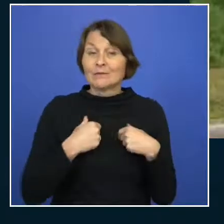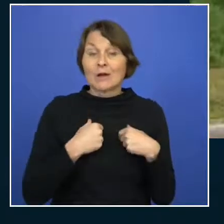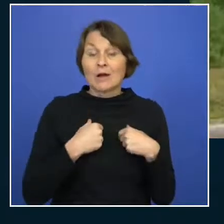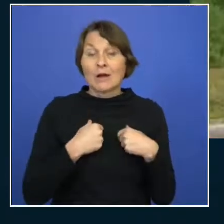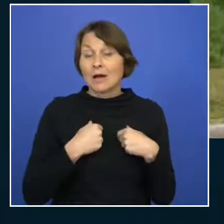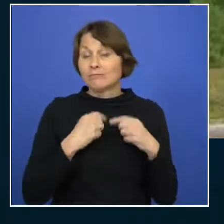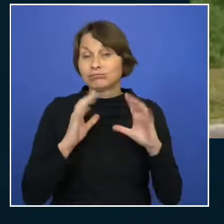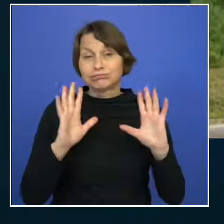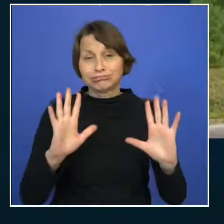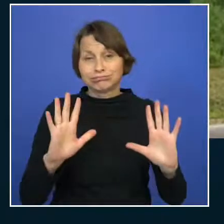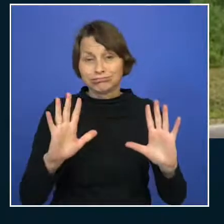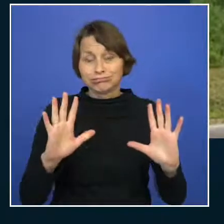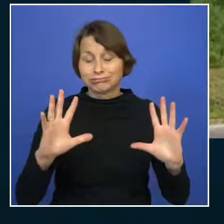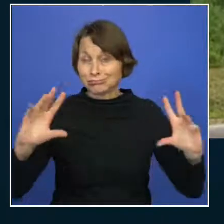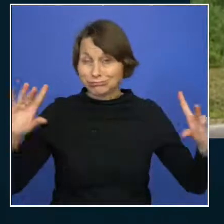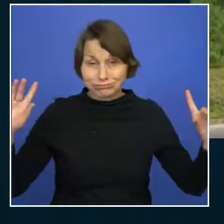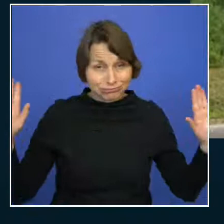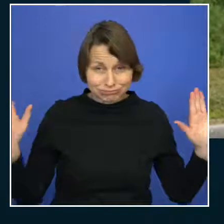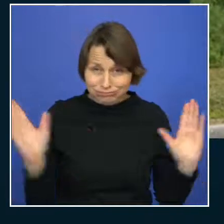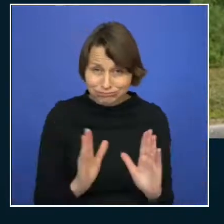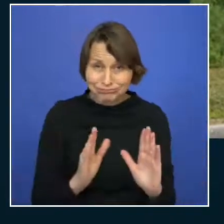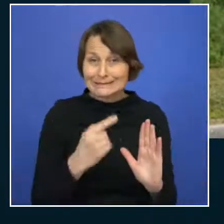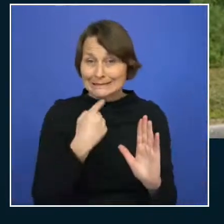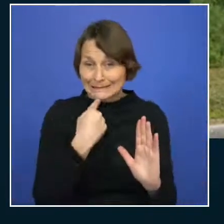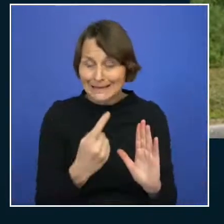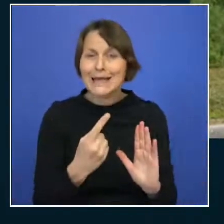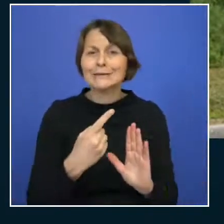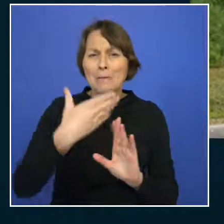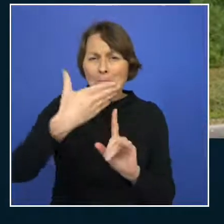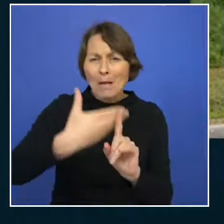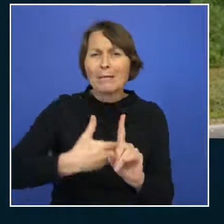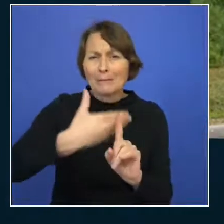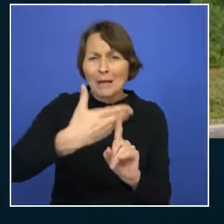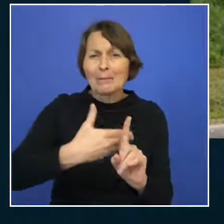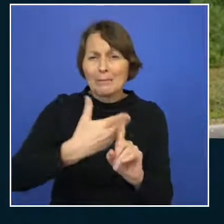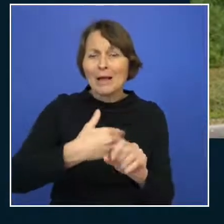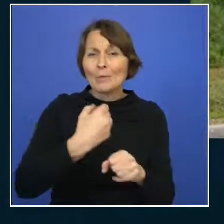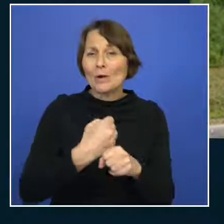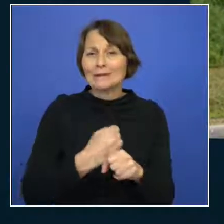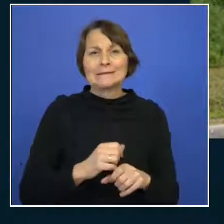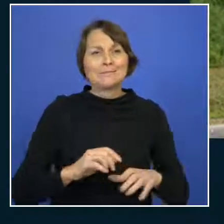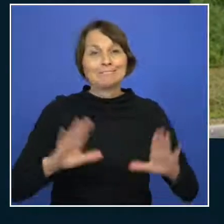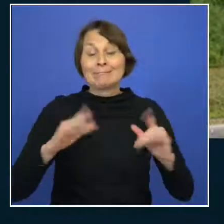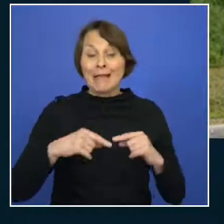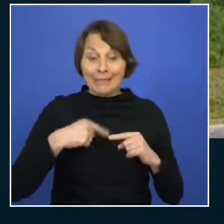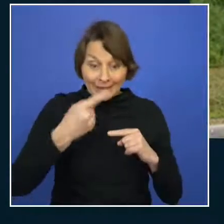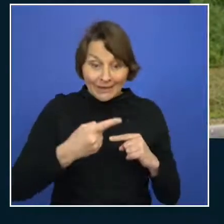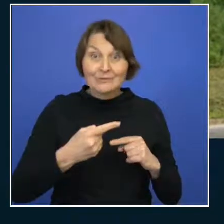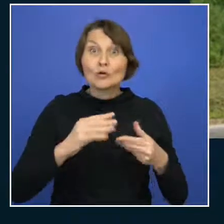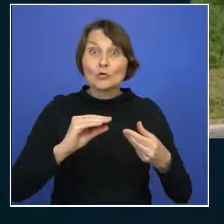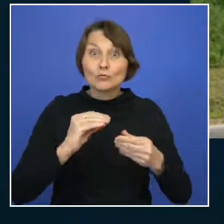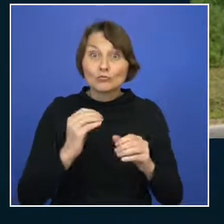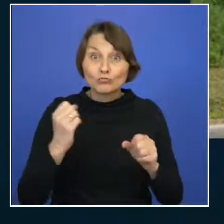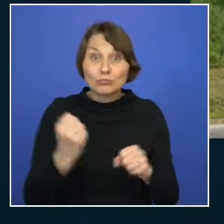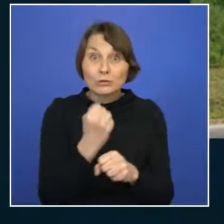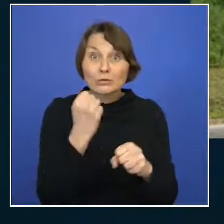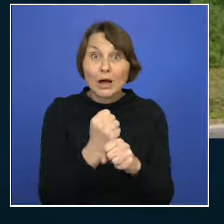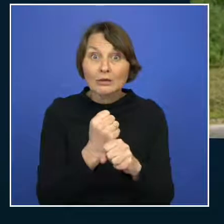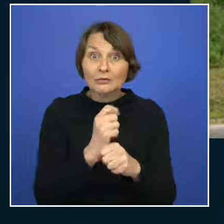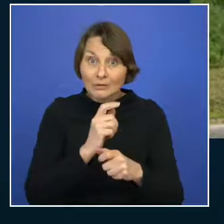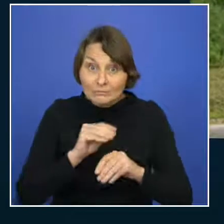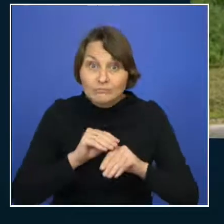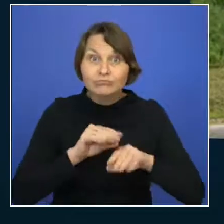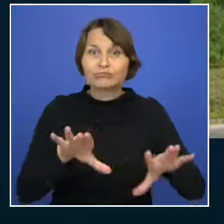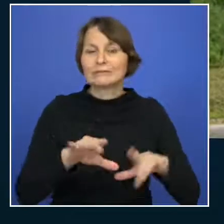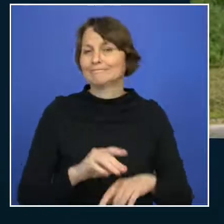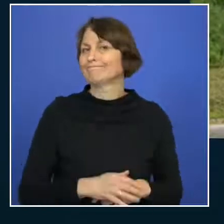several months of hard work, that project didn't make it to production. And the main reason for that is that even